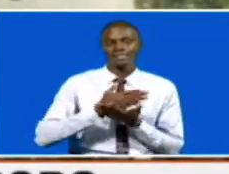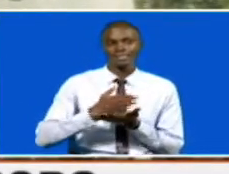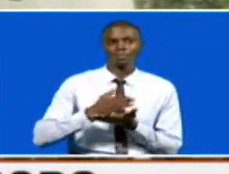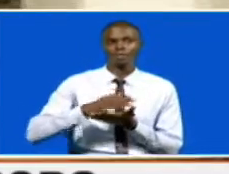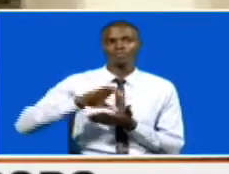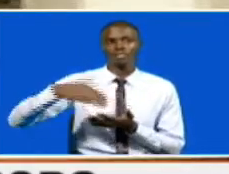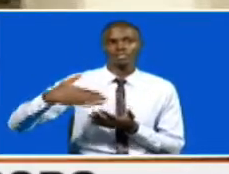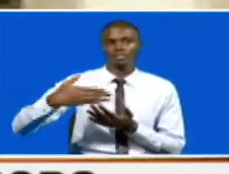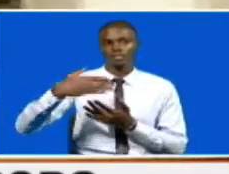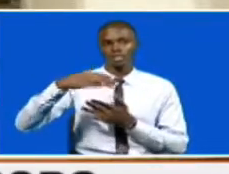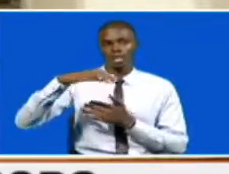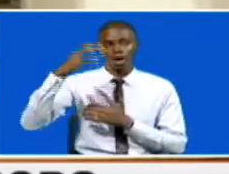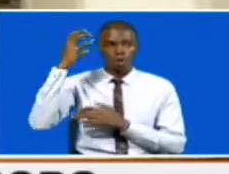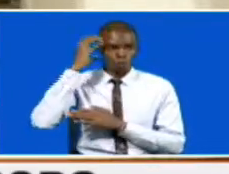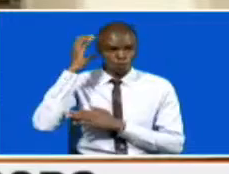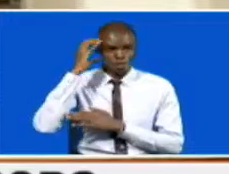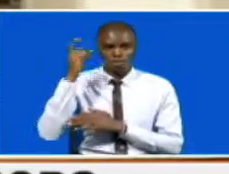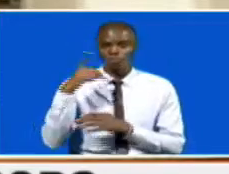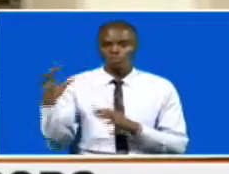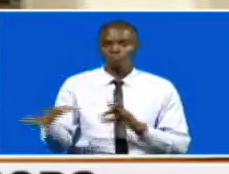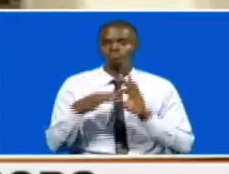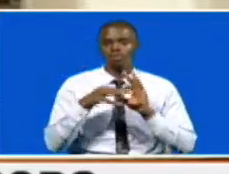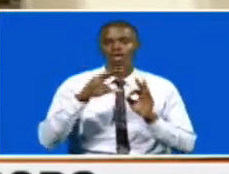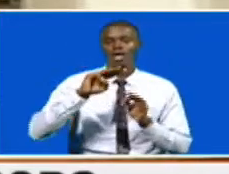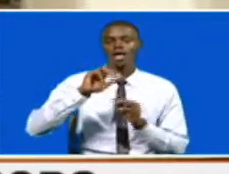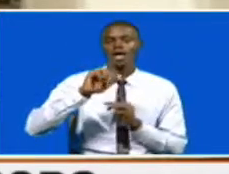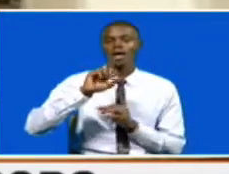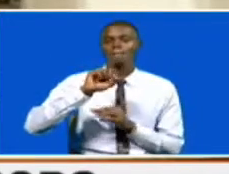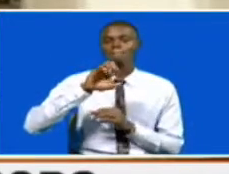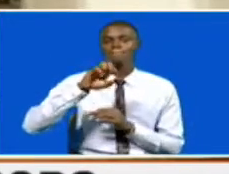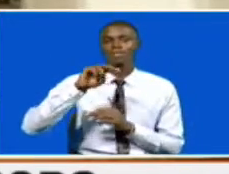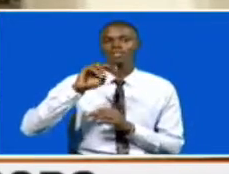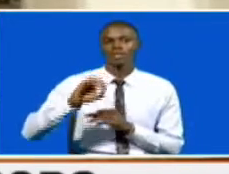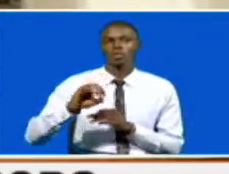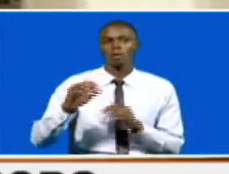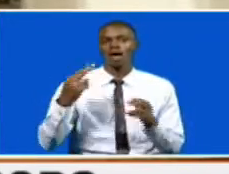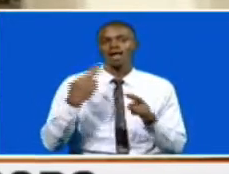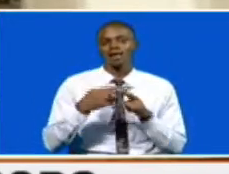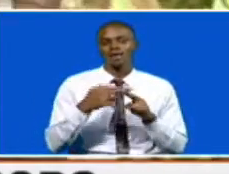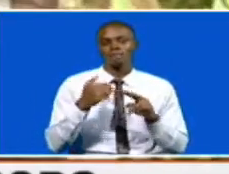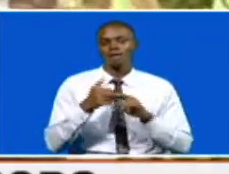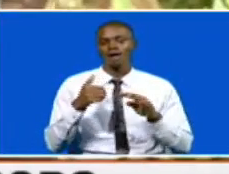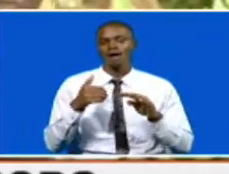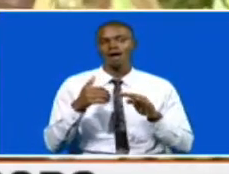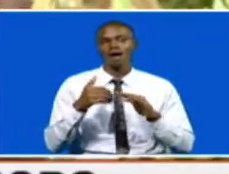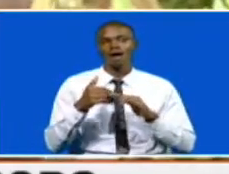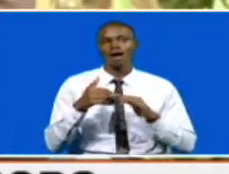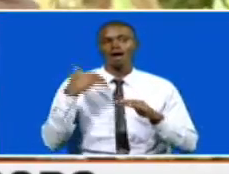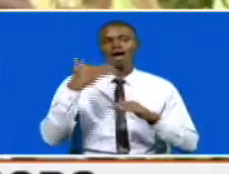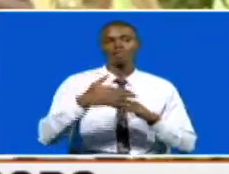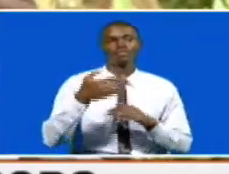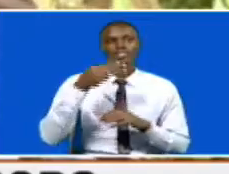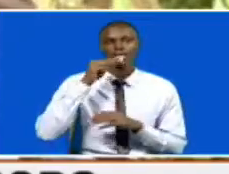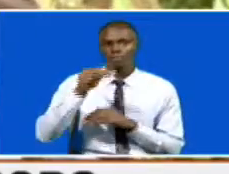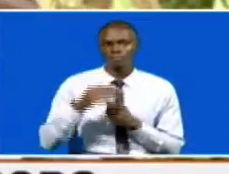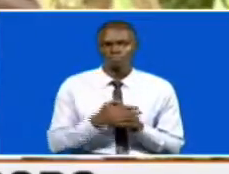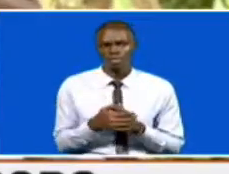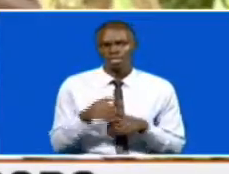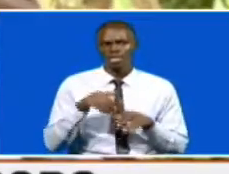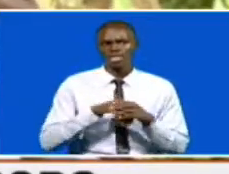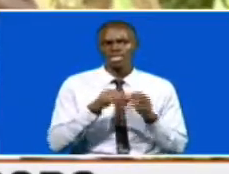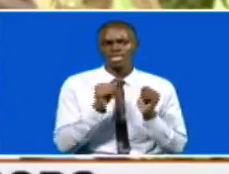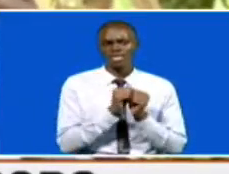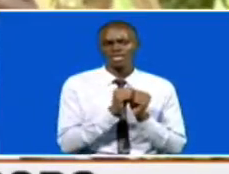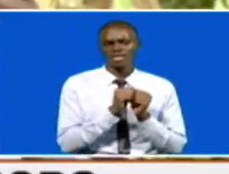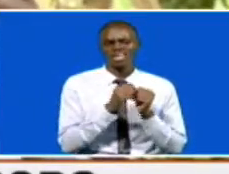university college, which is affiliated to Maseno University, is named after him. In